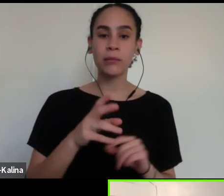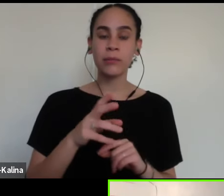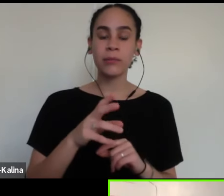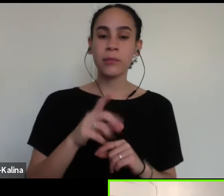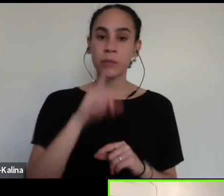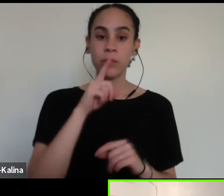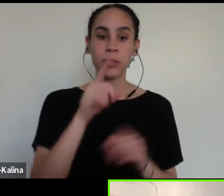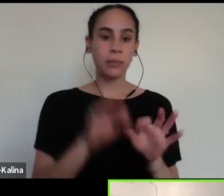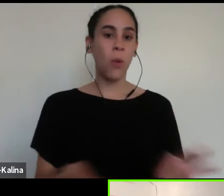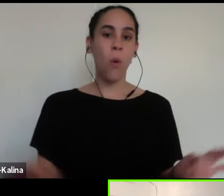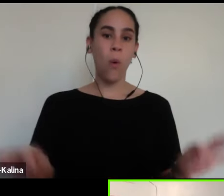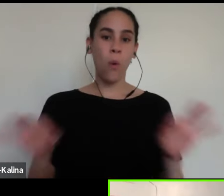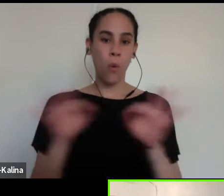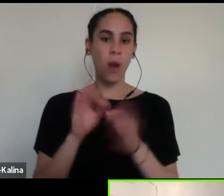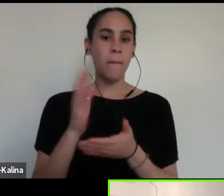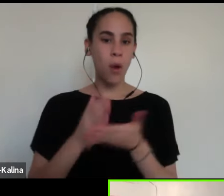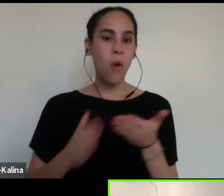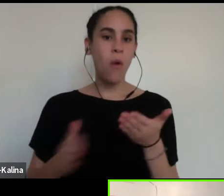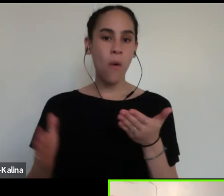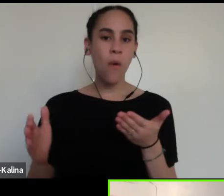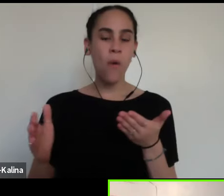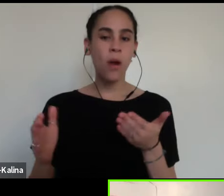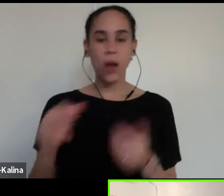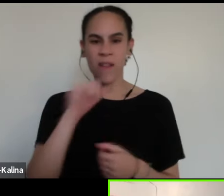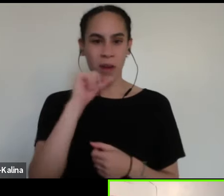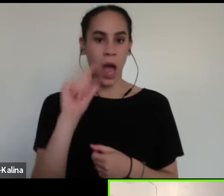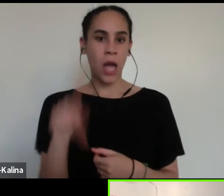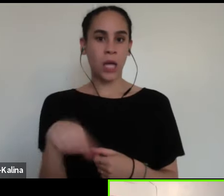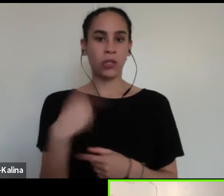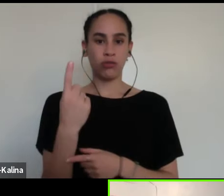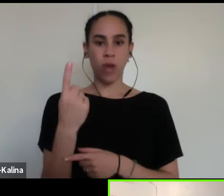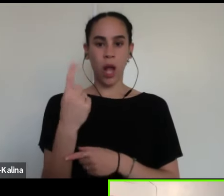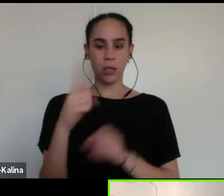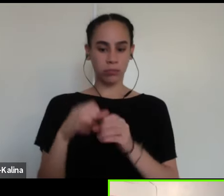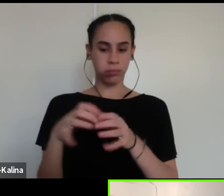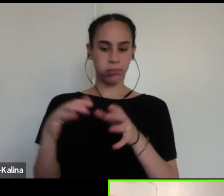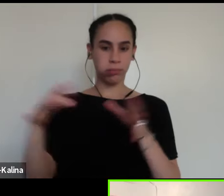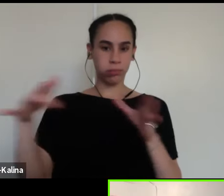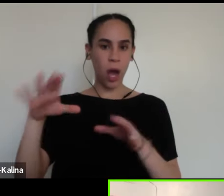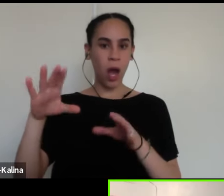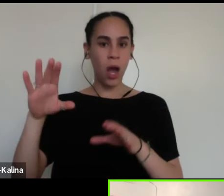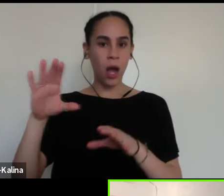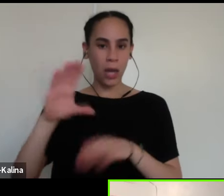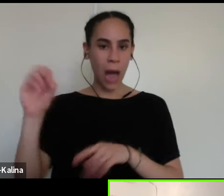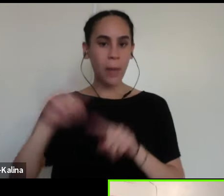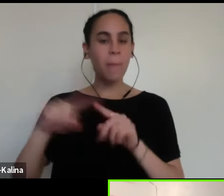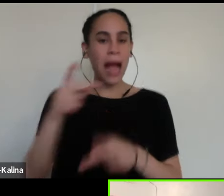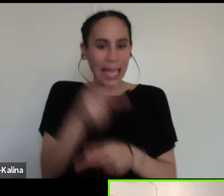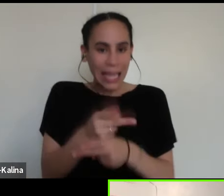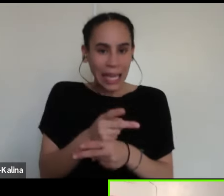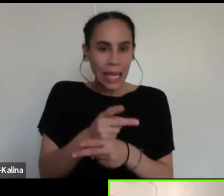of not just growing a company, but like keeping what's special about your culture.